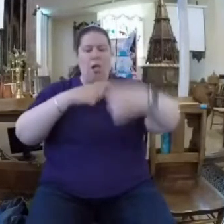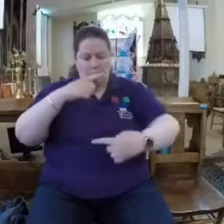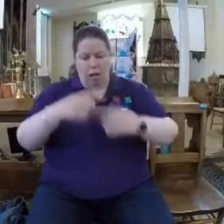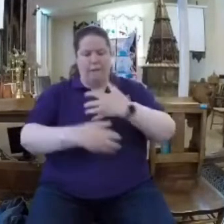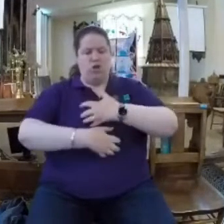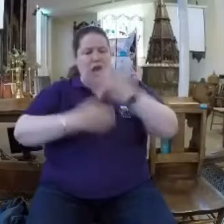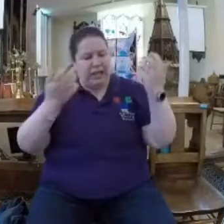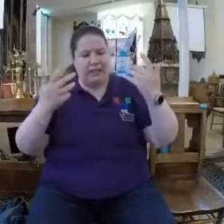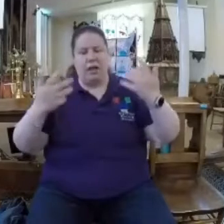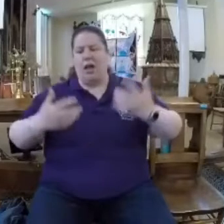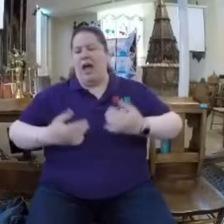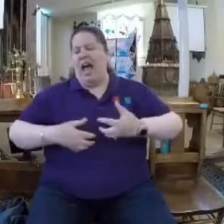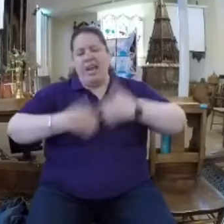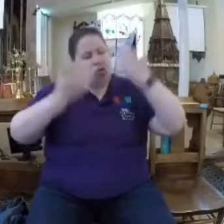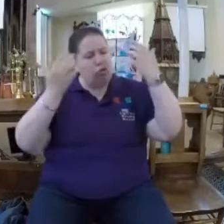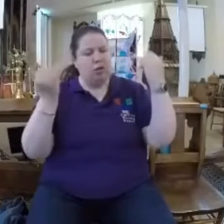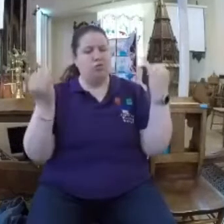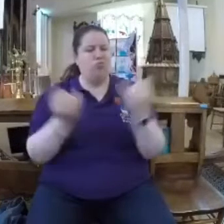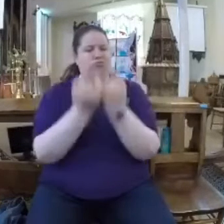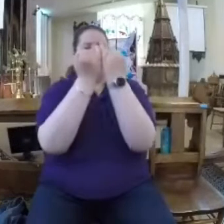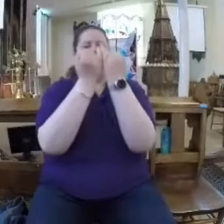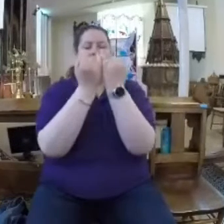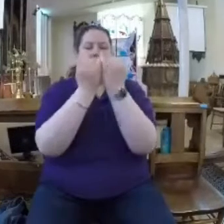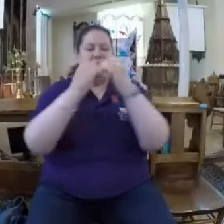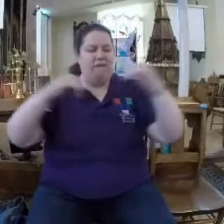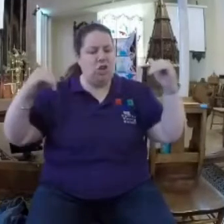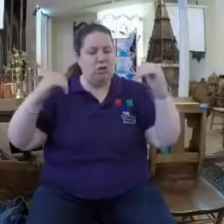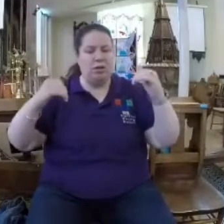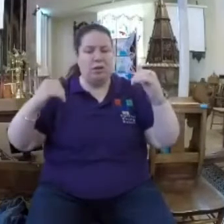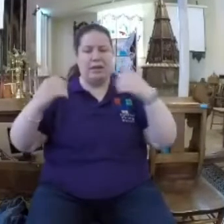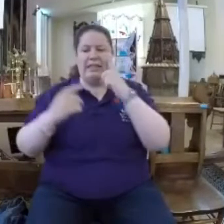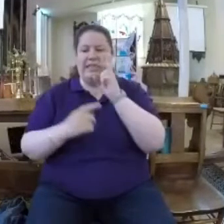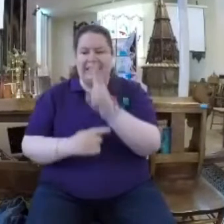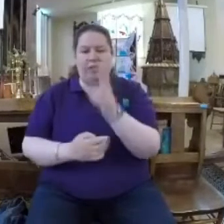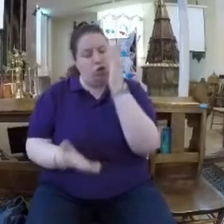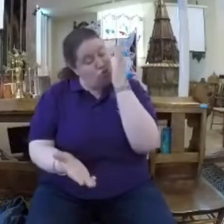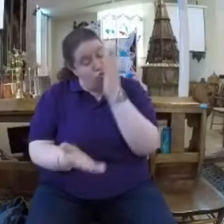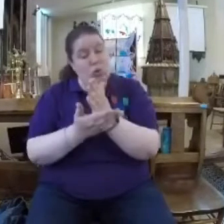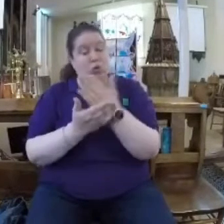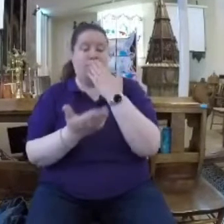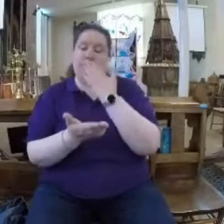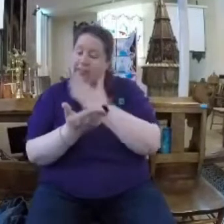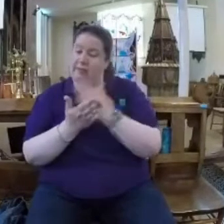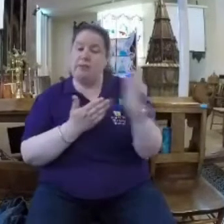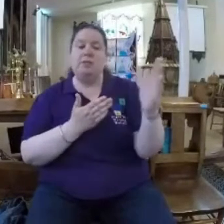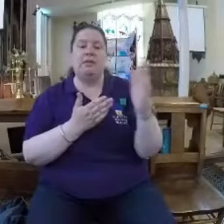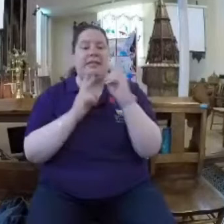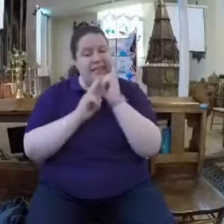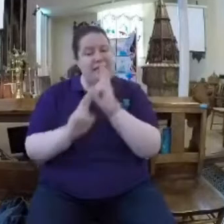and violence and division. He sees true forgiveness. He sees